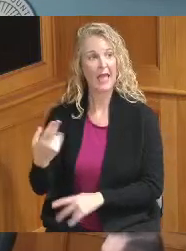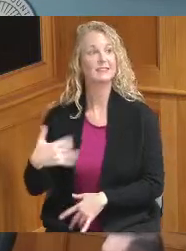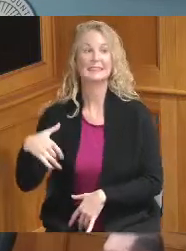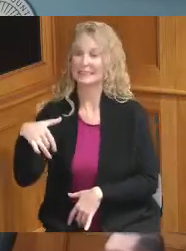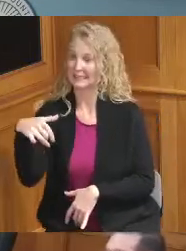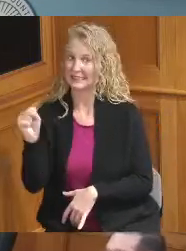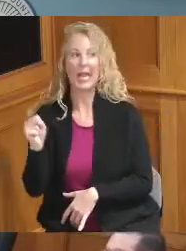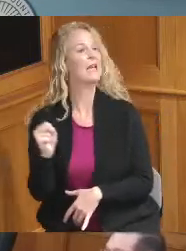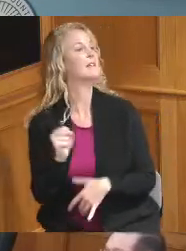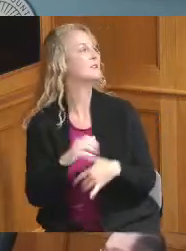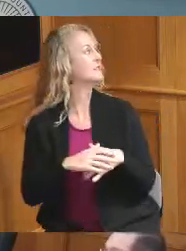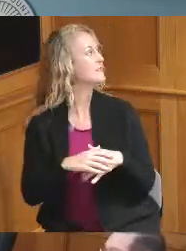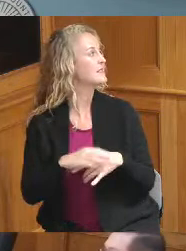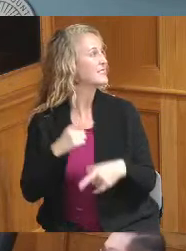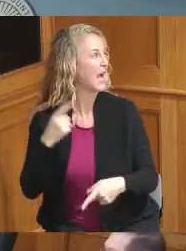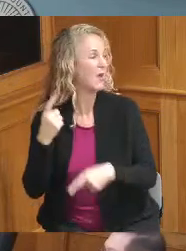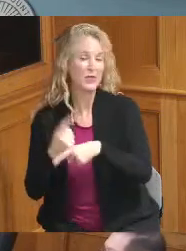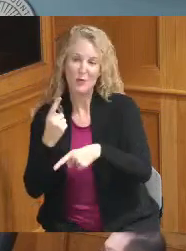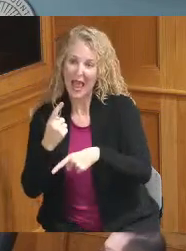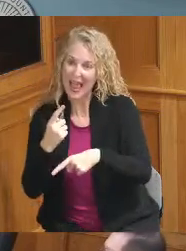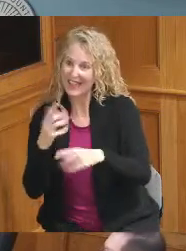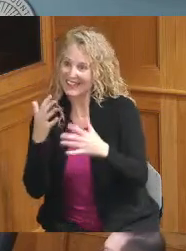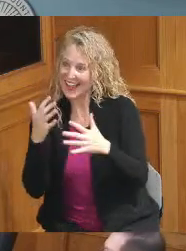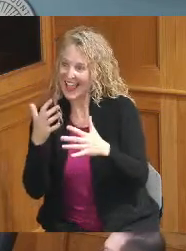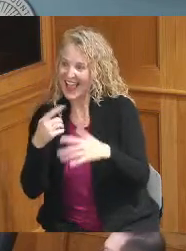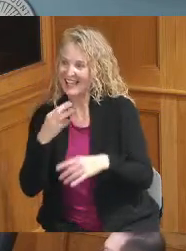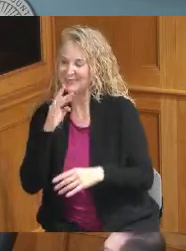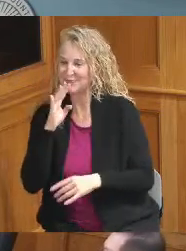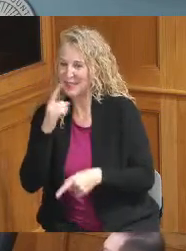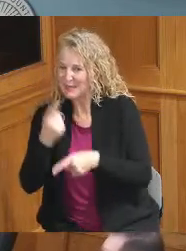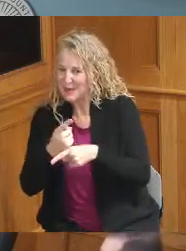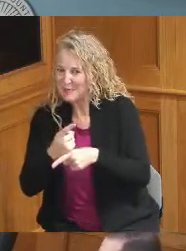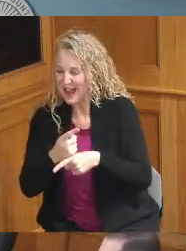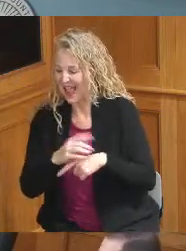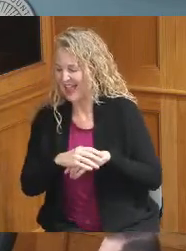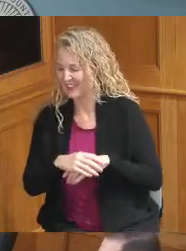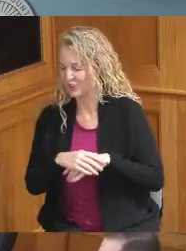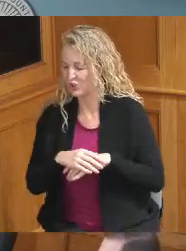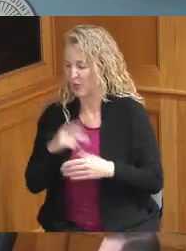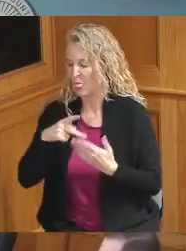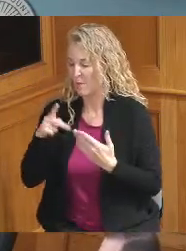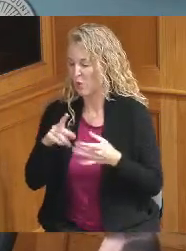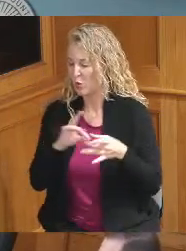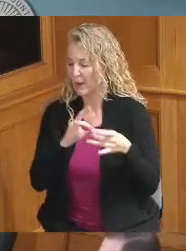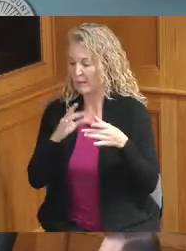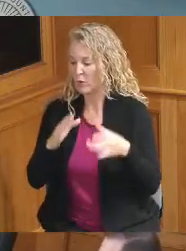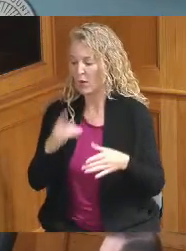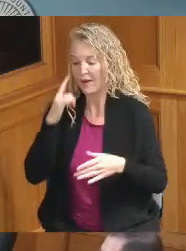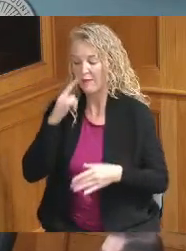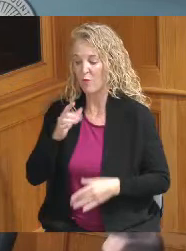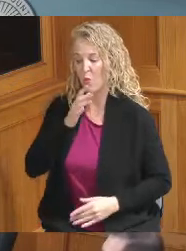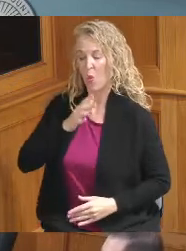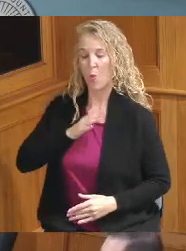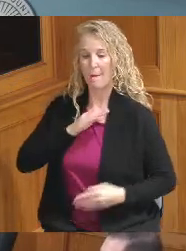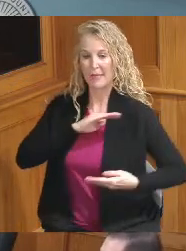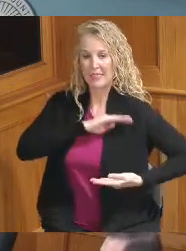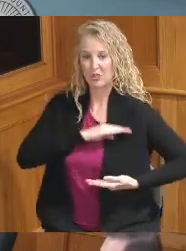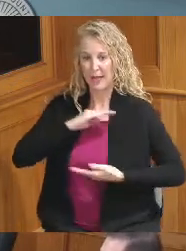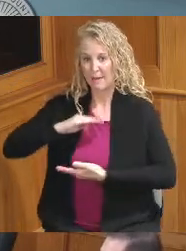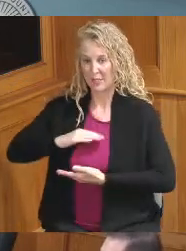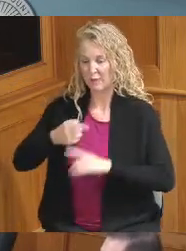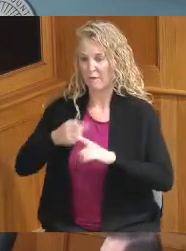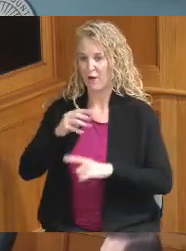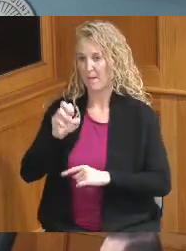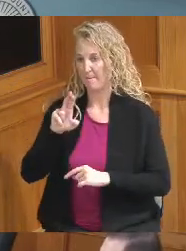it? I got it right, yes. Program coordinator at Women's Imaging at Mercy Health.